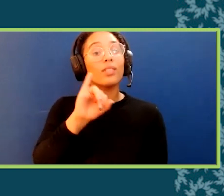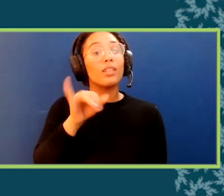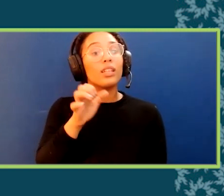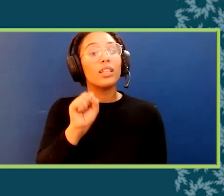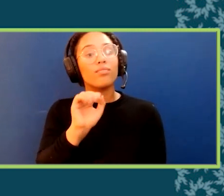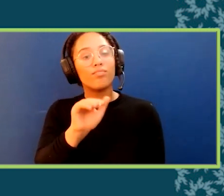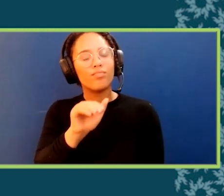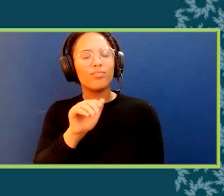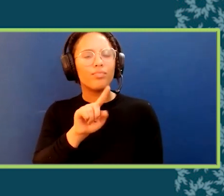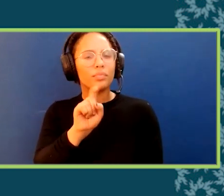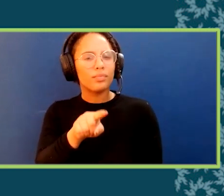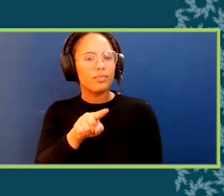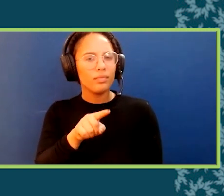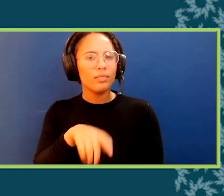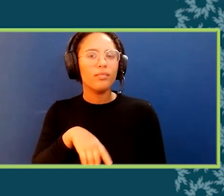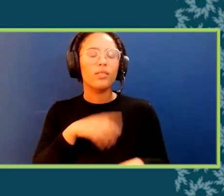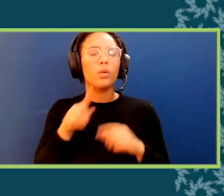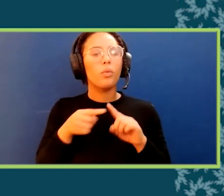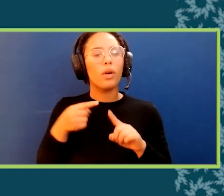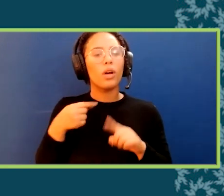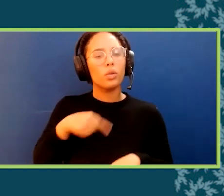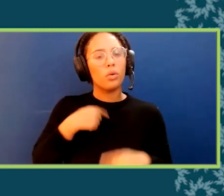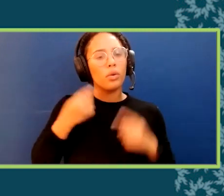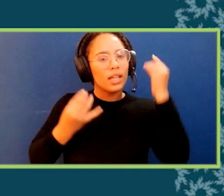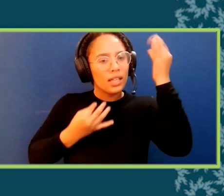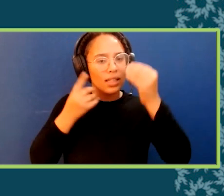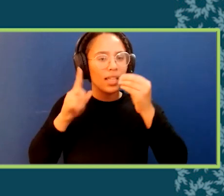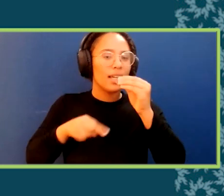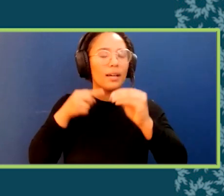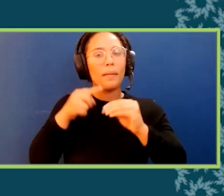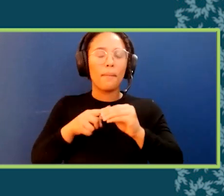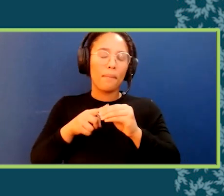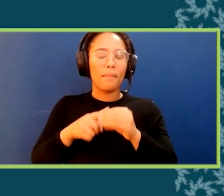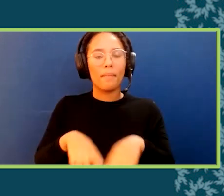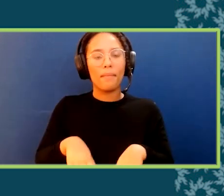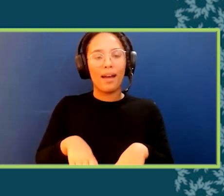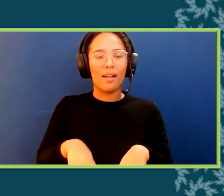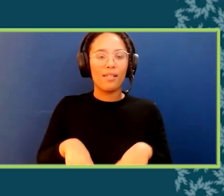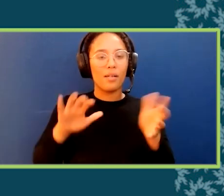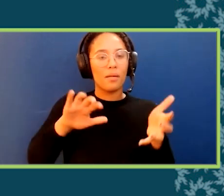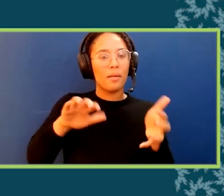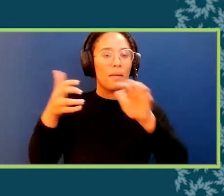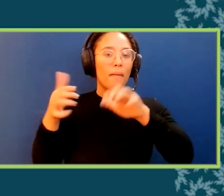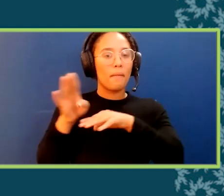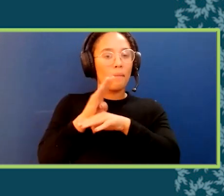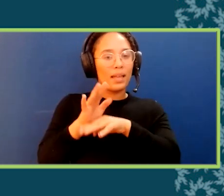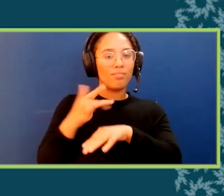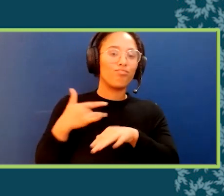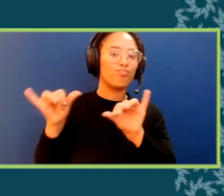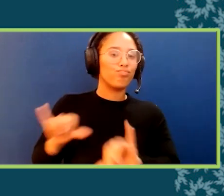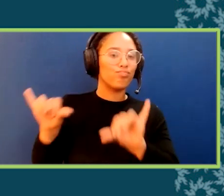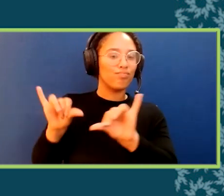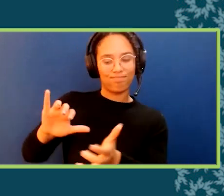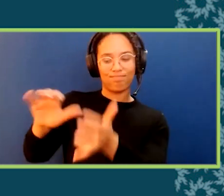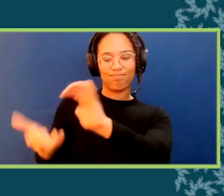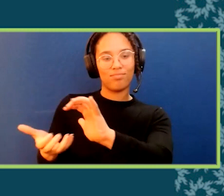when thinking about disrupting business as usual, why might we start with addressing